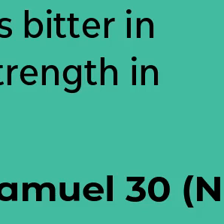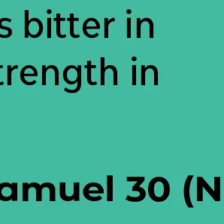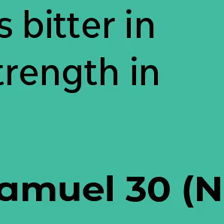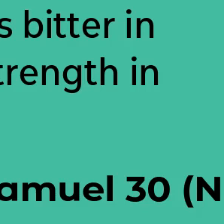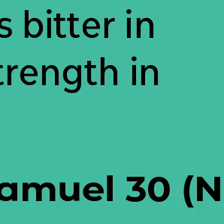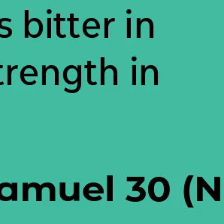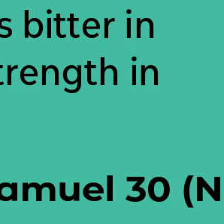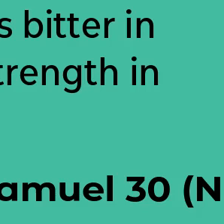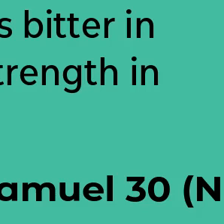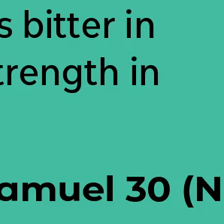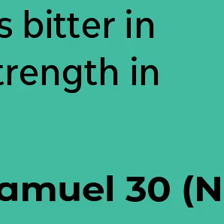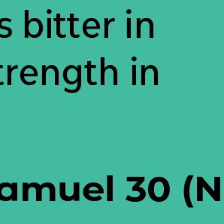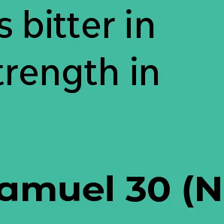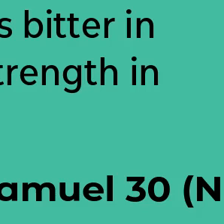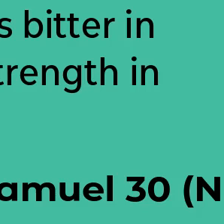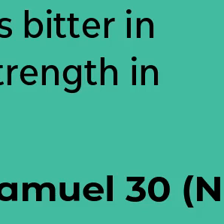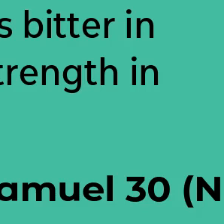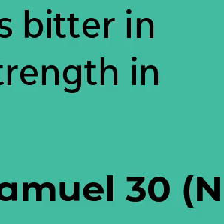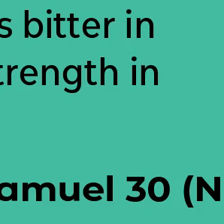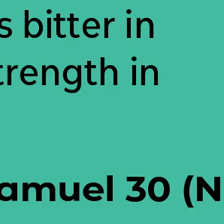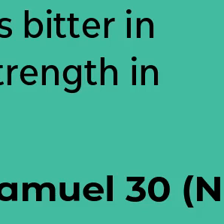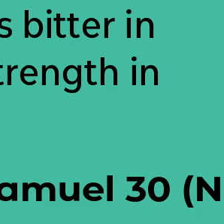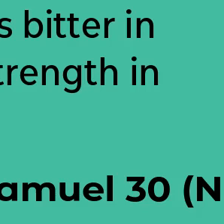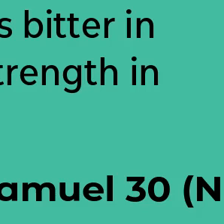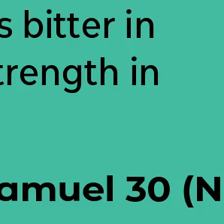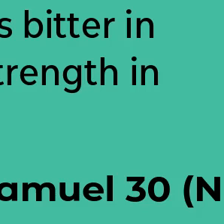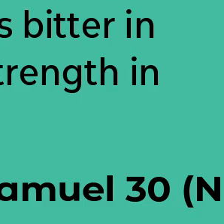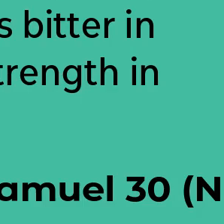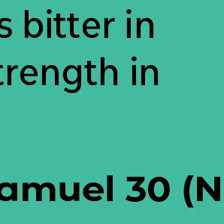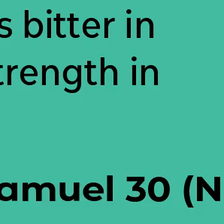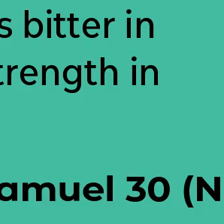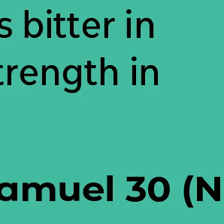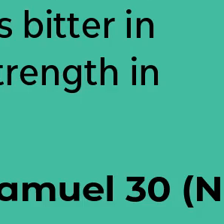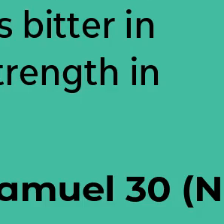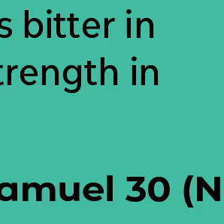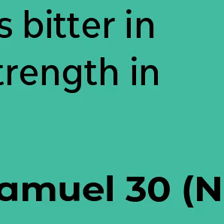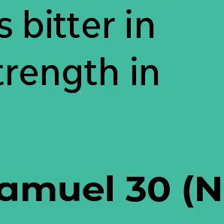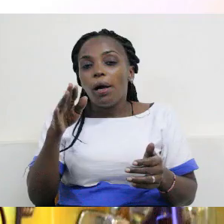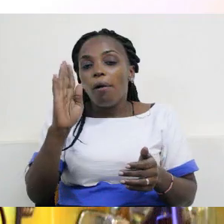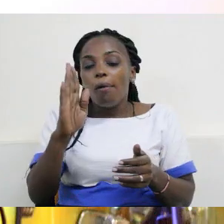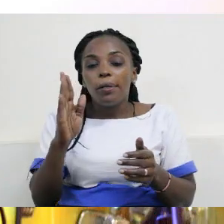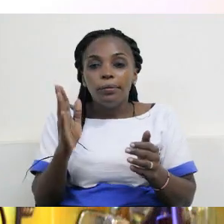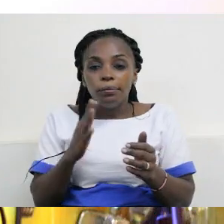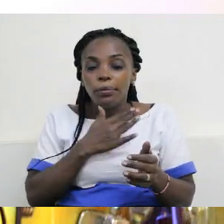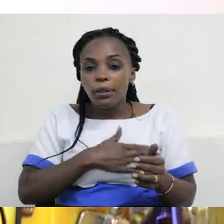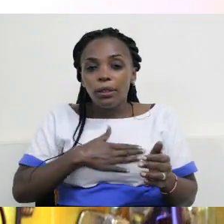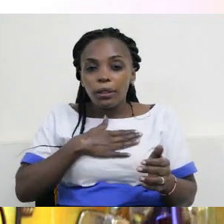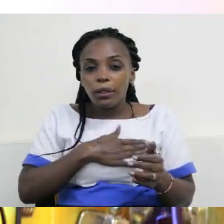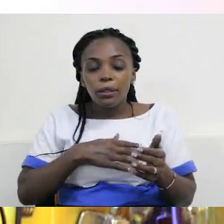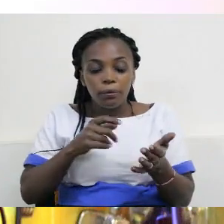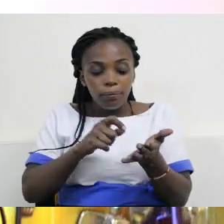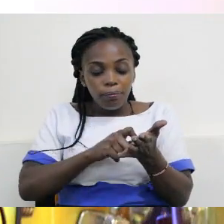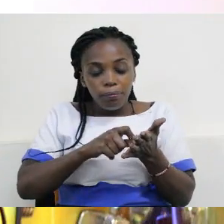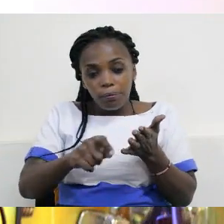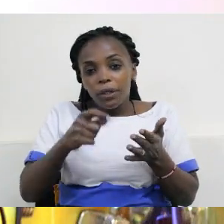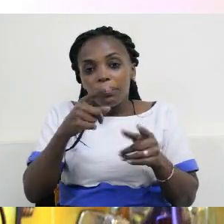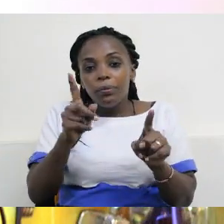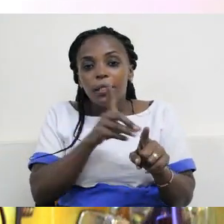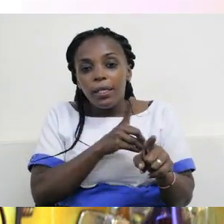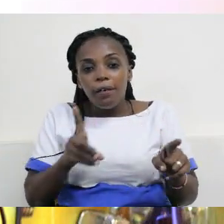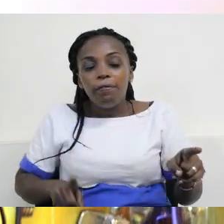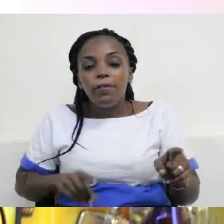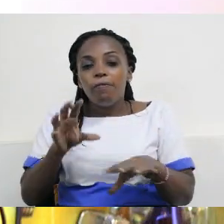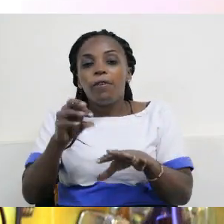and daughters. But David found strength in the Lord his God. Can you please go ahead and align that? But David